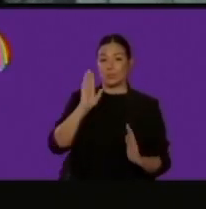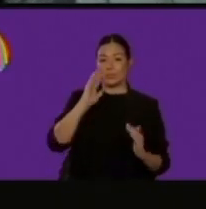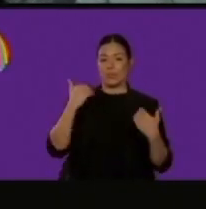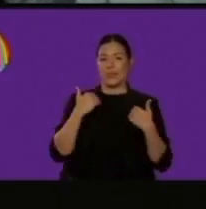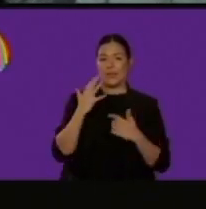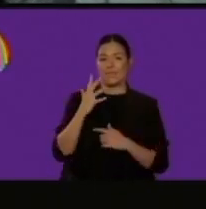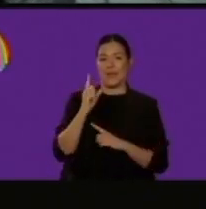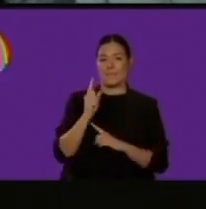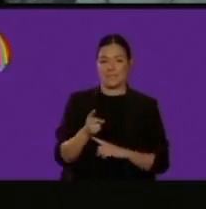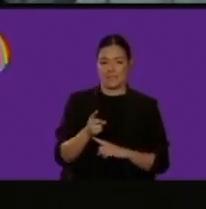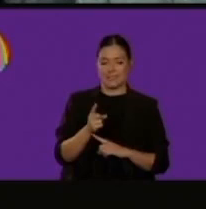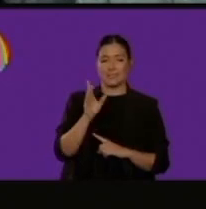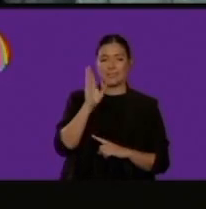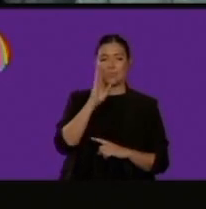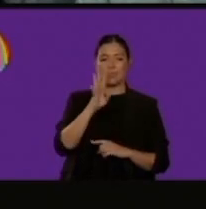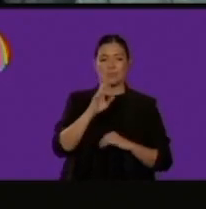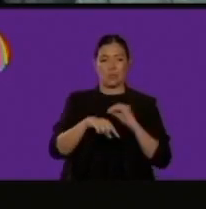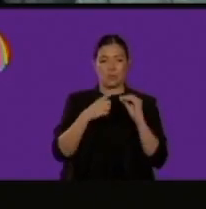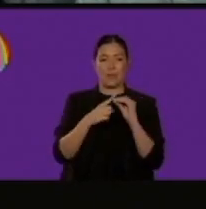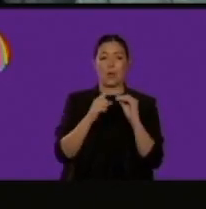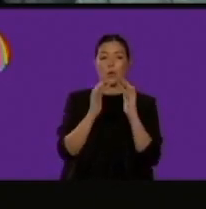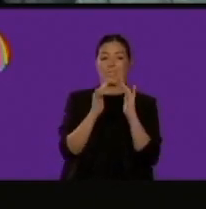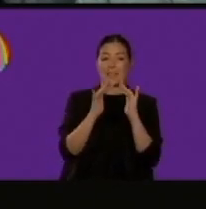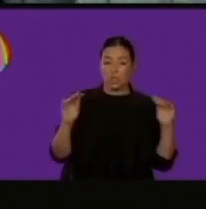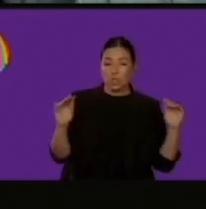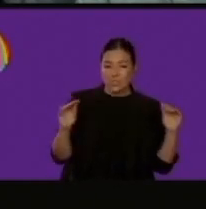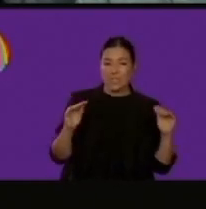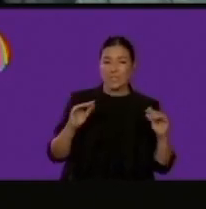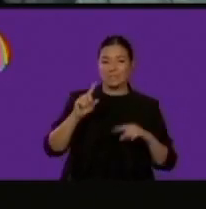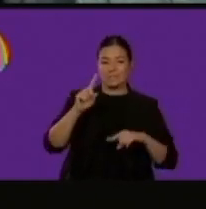some English translation. Okay.